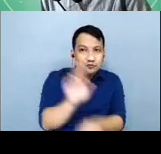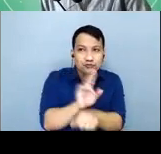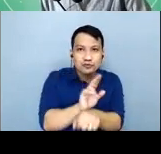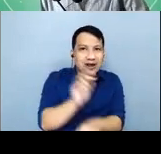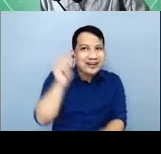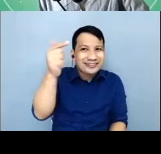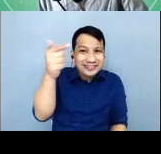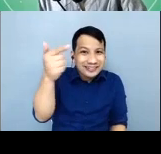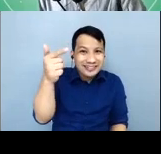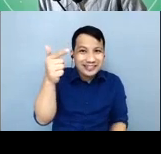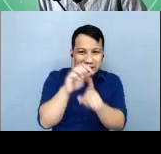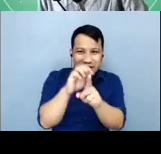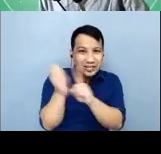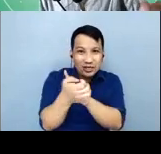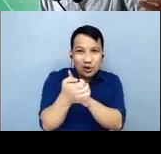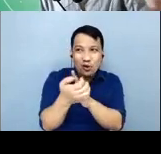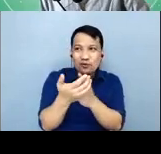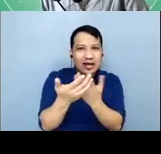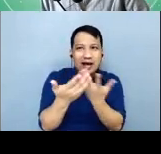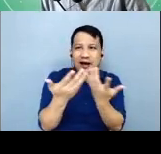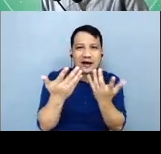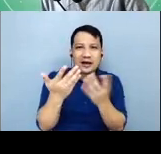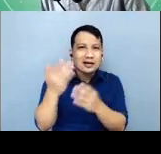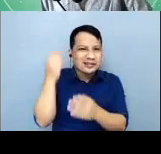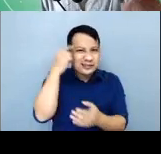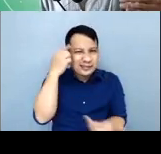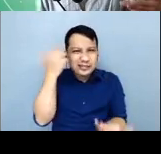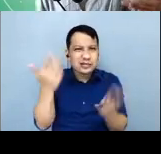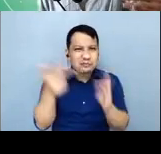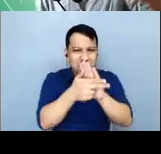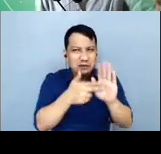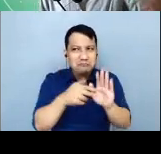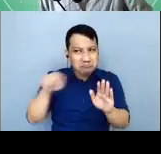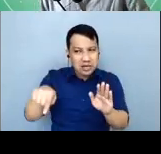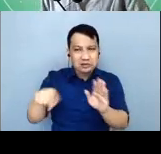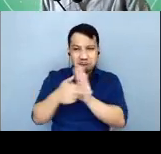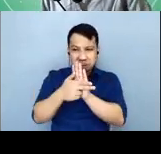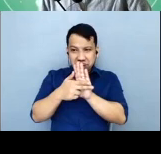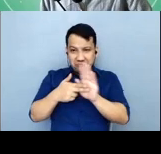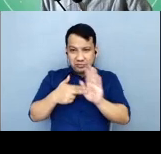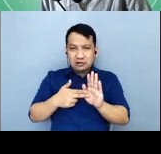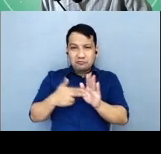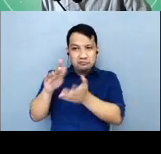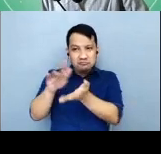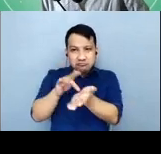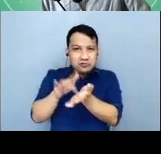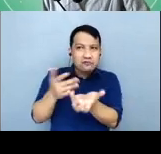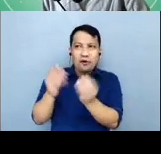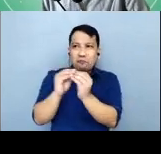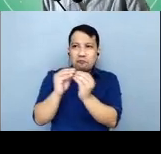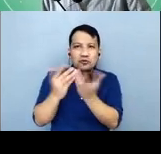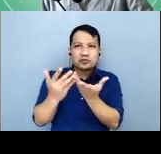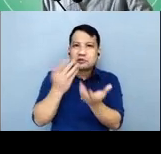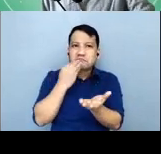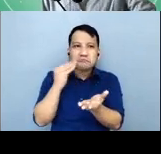mindset. But in reality, the brand or product is simply taking advantage of this marketing, this form of